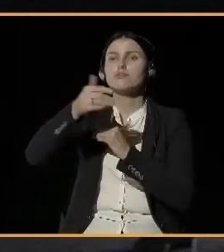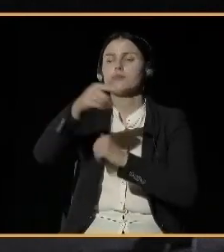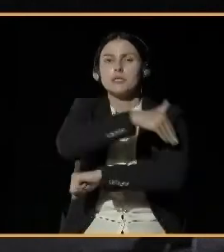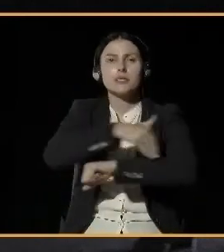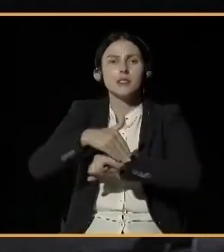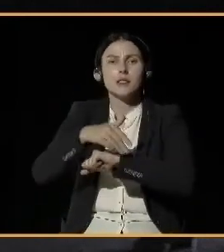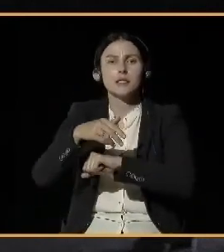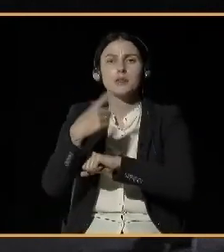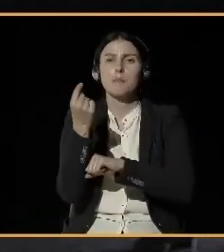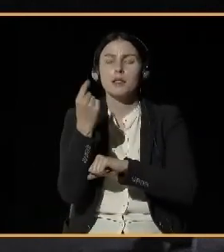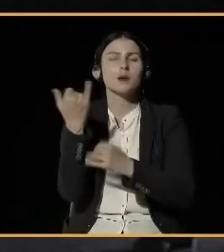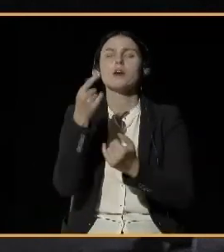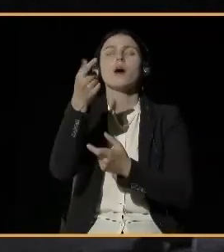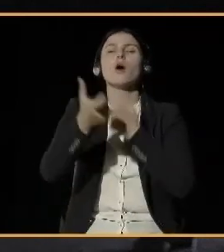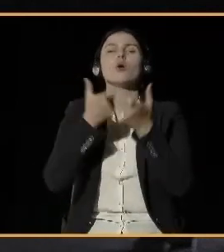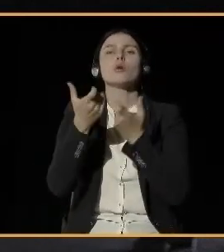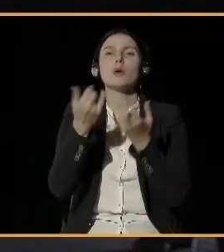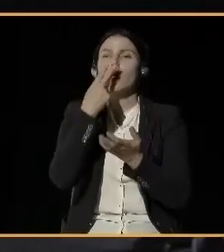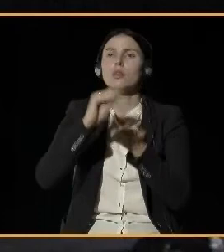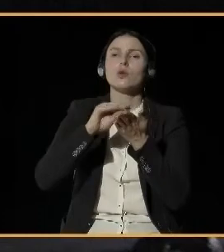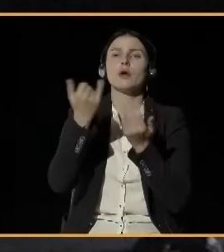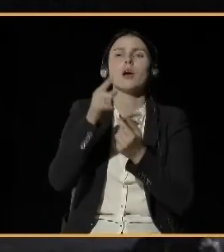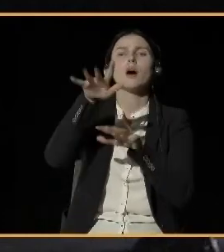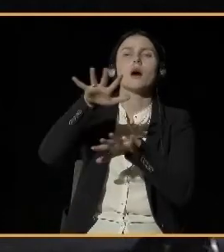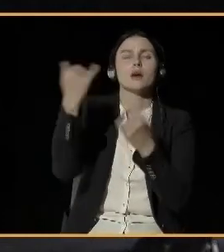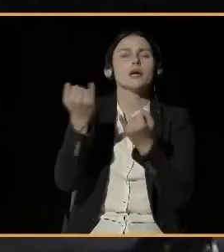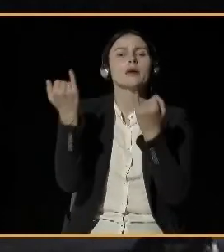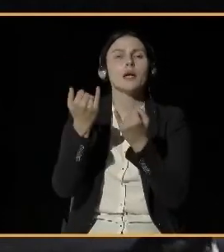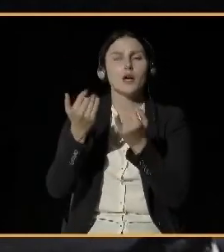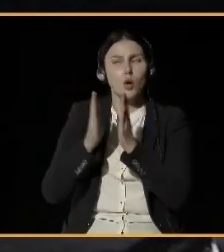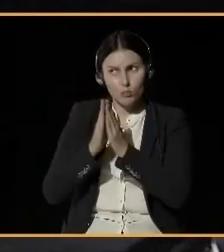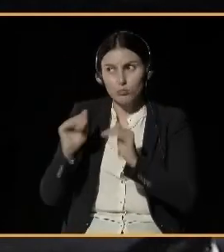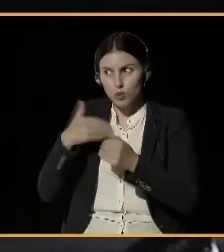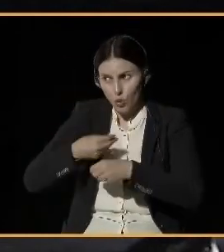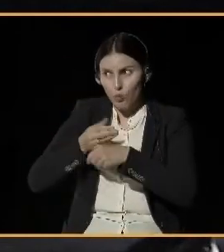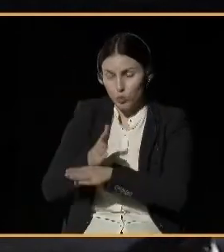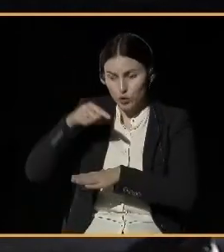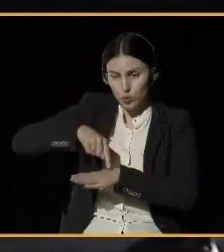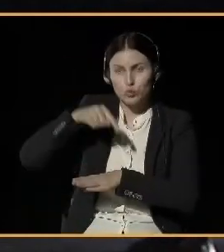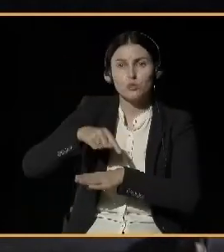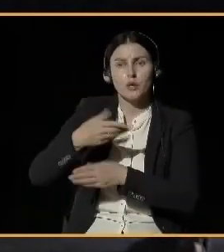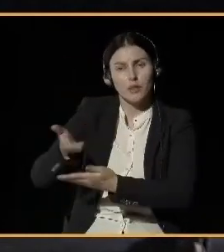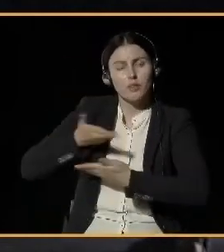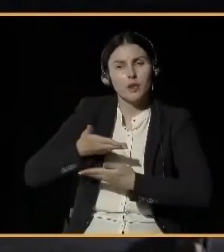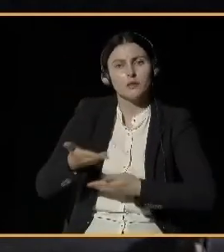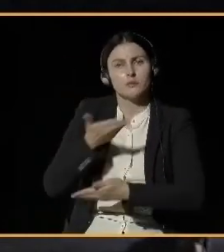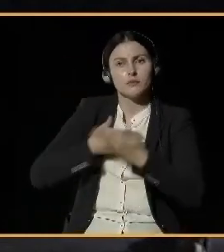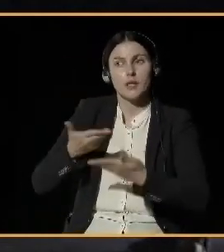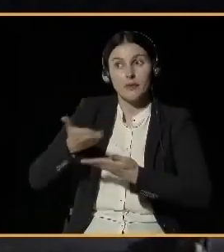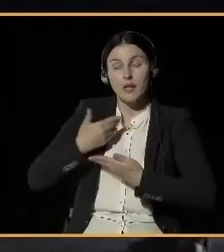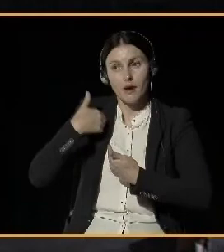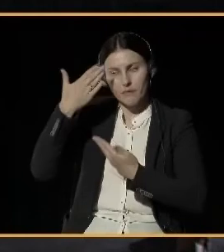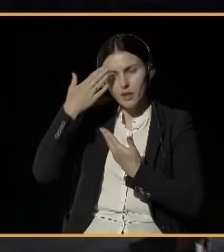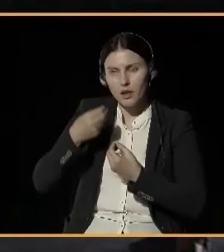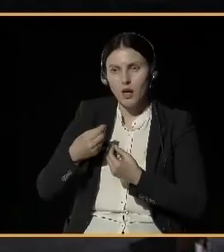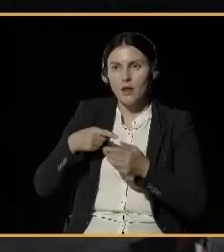your research, and as you were collecting your data, you were doing your surveys. Just please tell me a couple of words about how